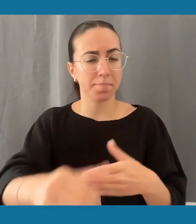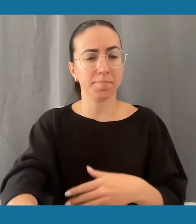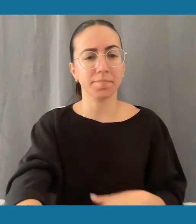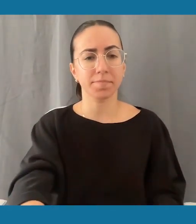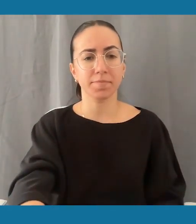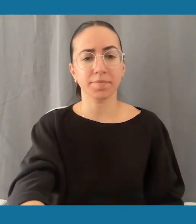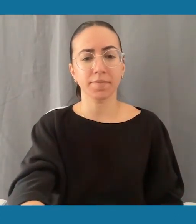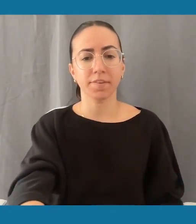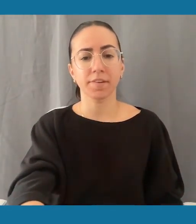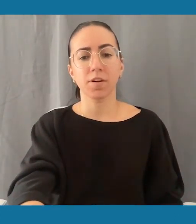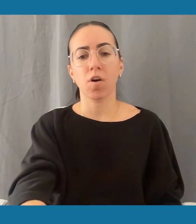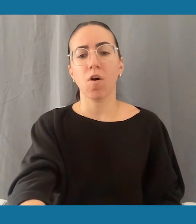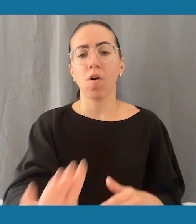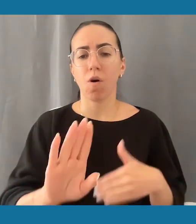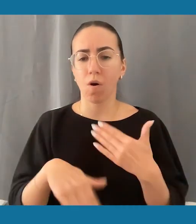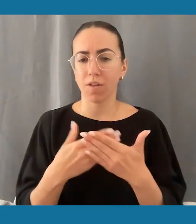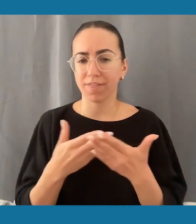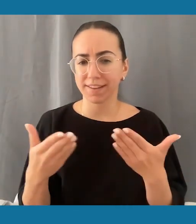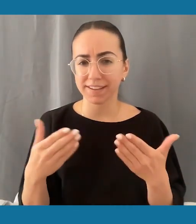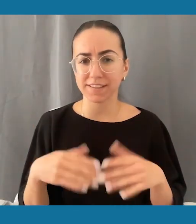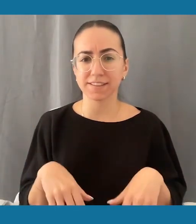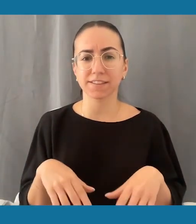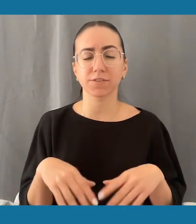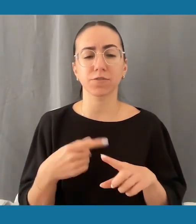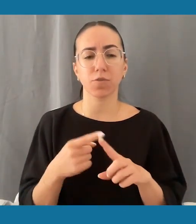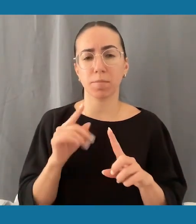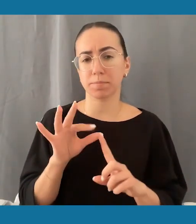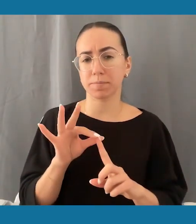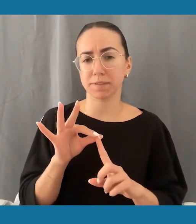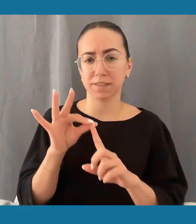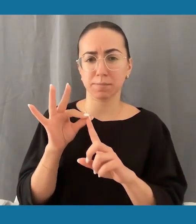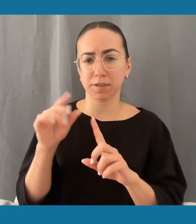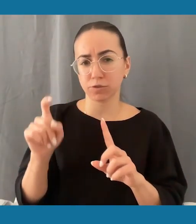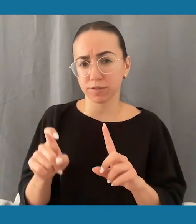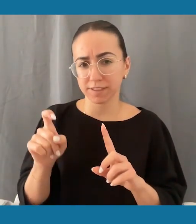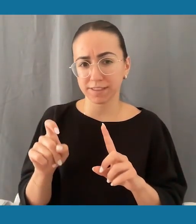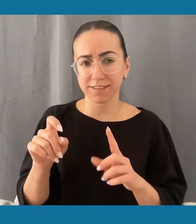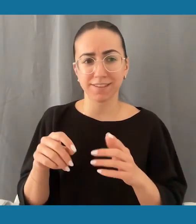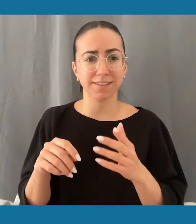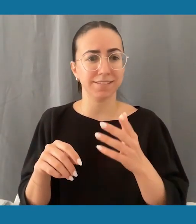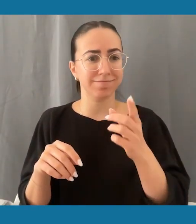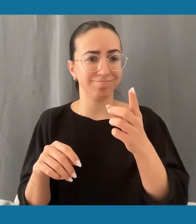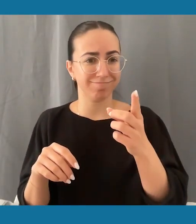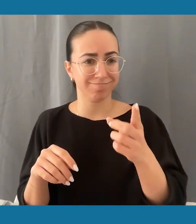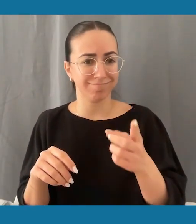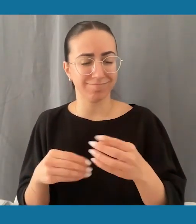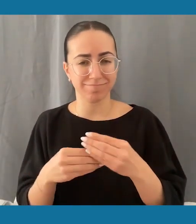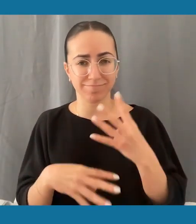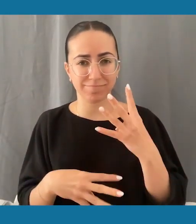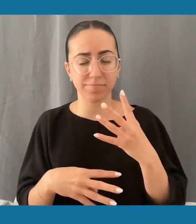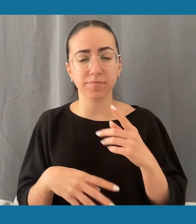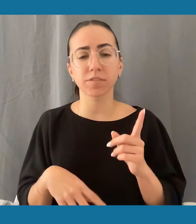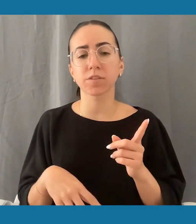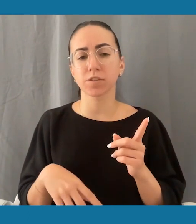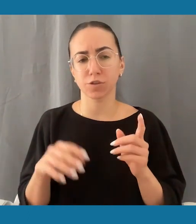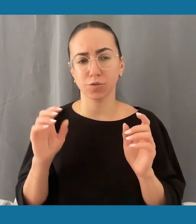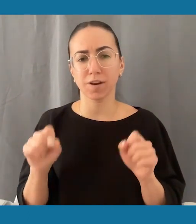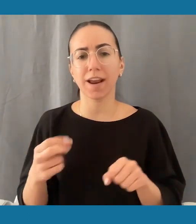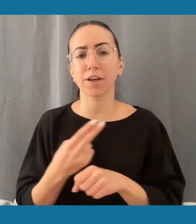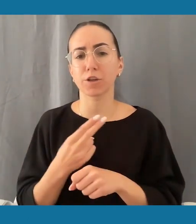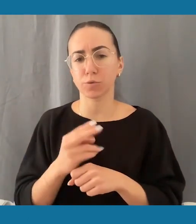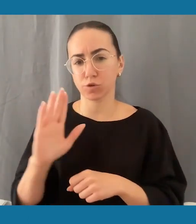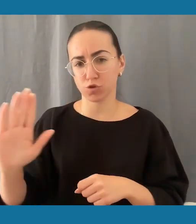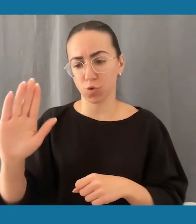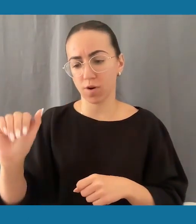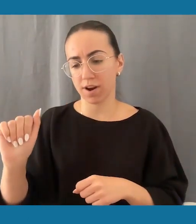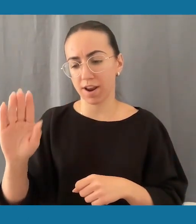from a special needs trust that are listed here, you will be able to use your ABLE account for these kinds